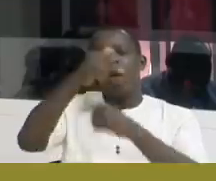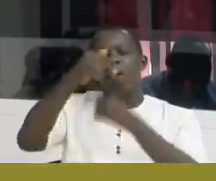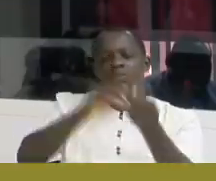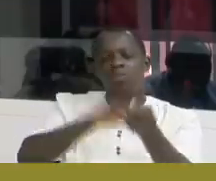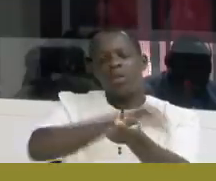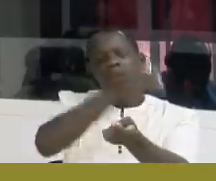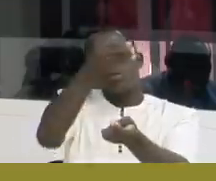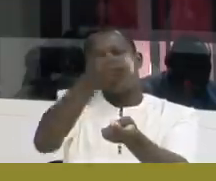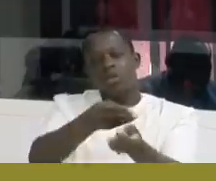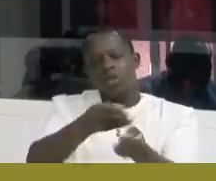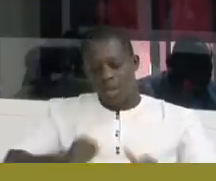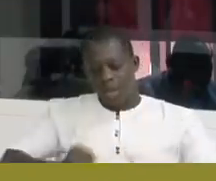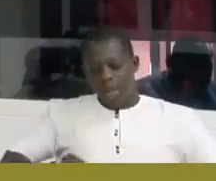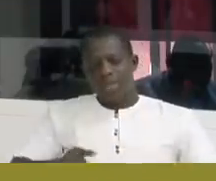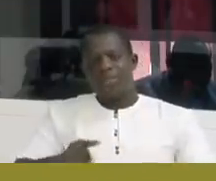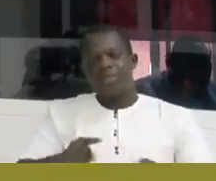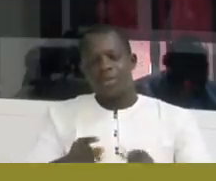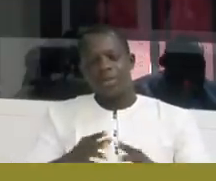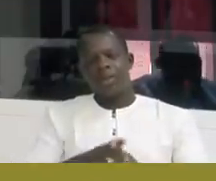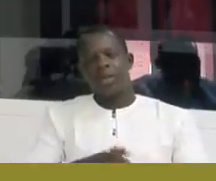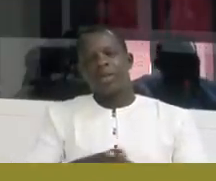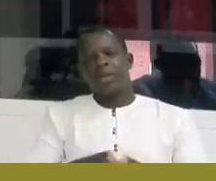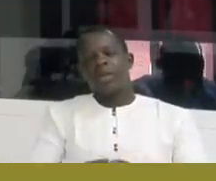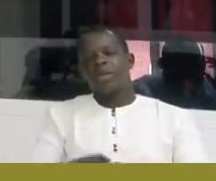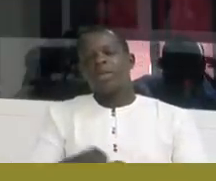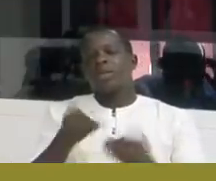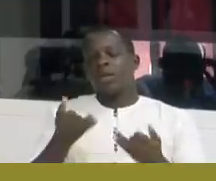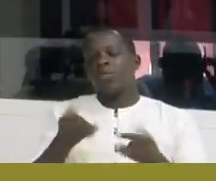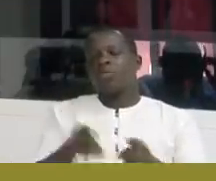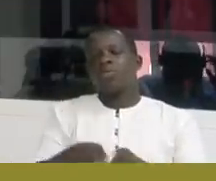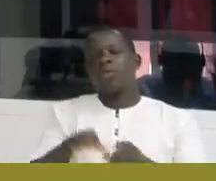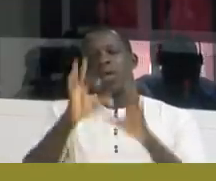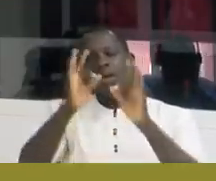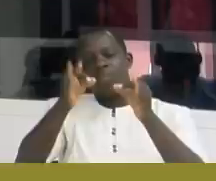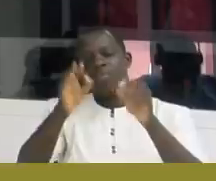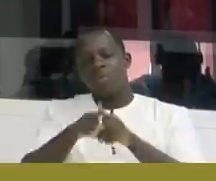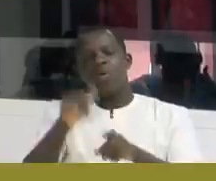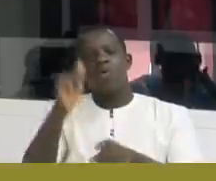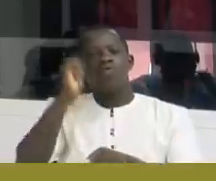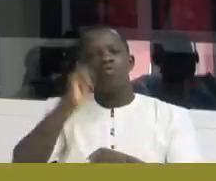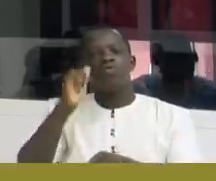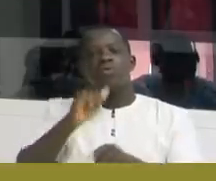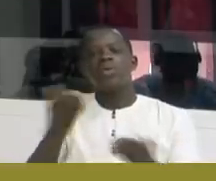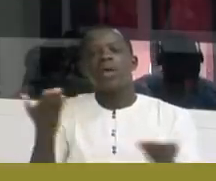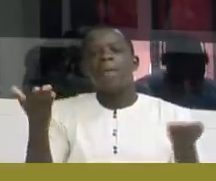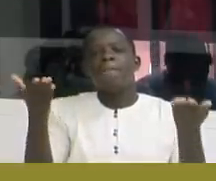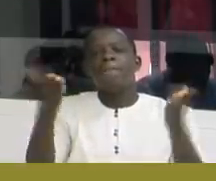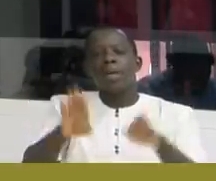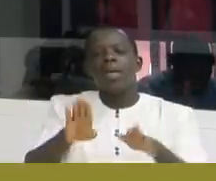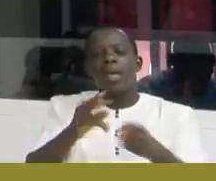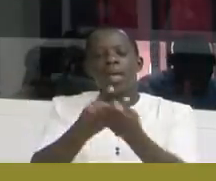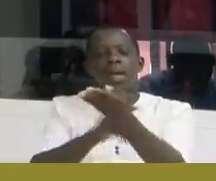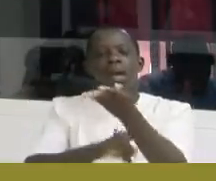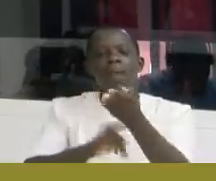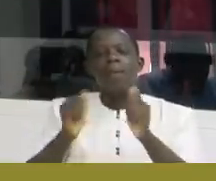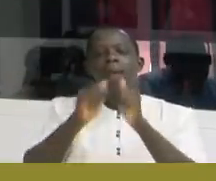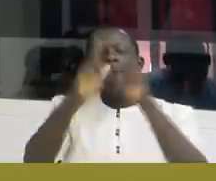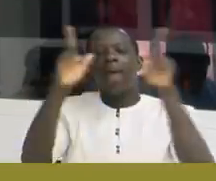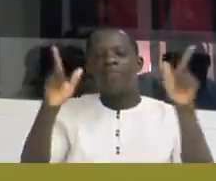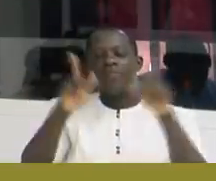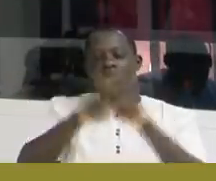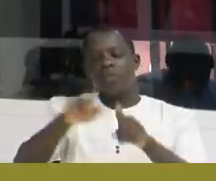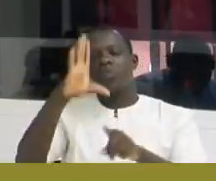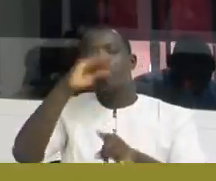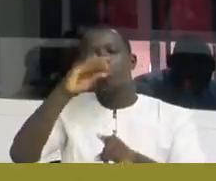especially one as graphic as burying a ram alive. He talked